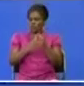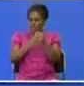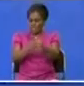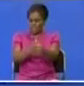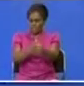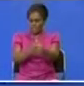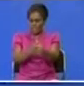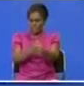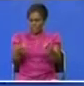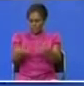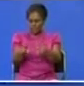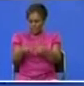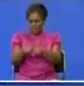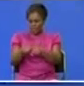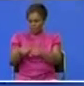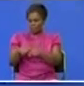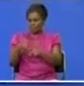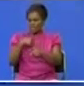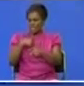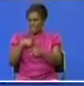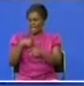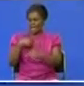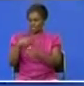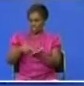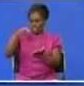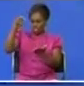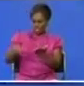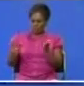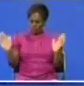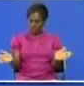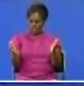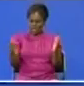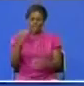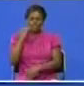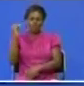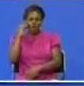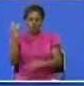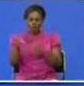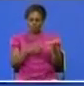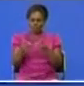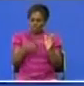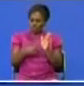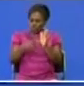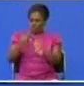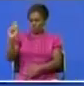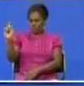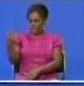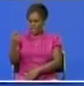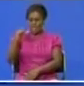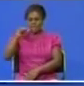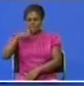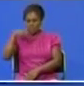takes the minister to jump from the sky, yeah, to encourage domestic tourism and also to portray Kenya in a fresh